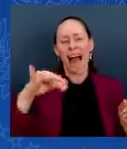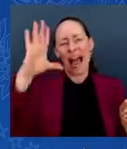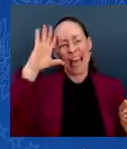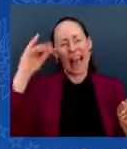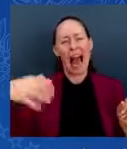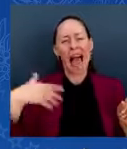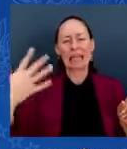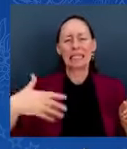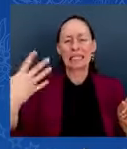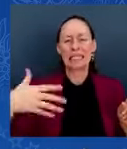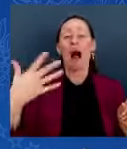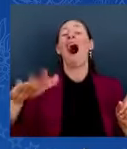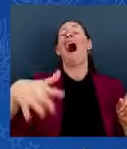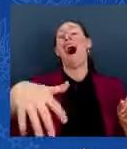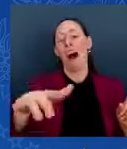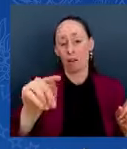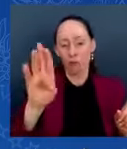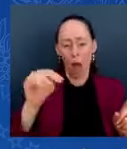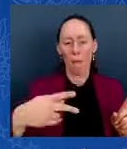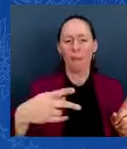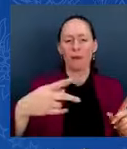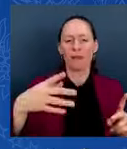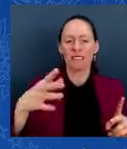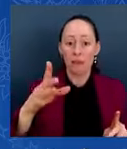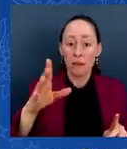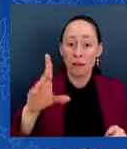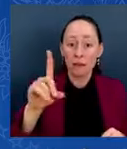Donald Dump or Donald, whatever.